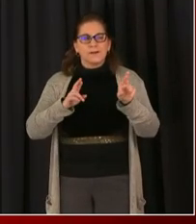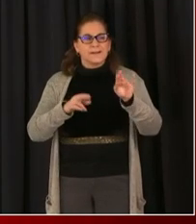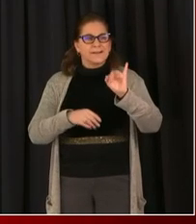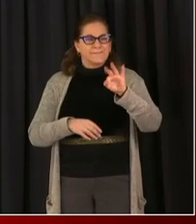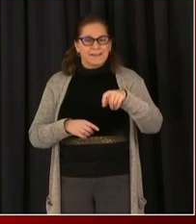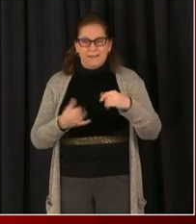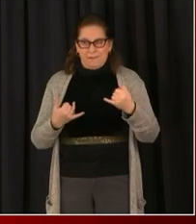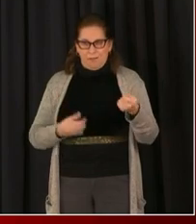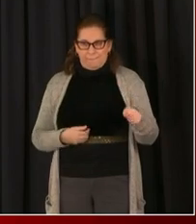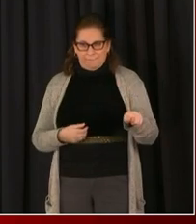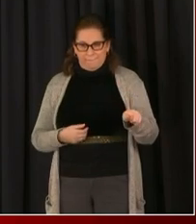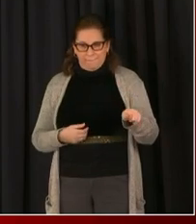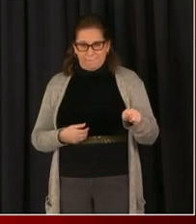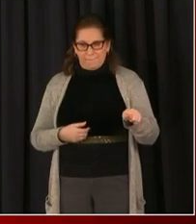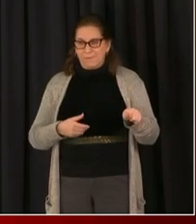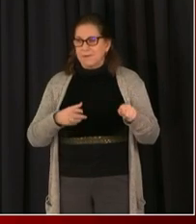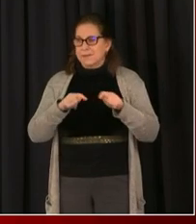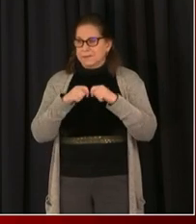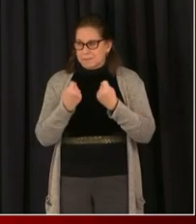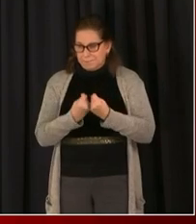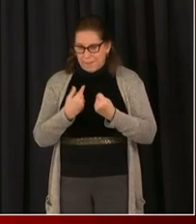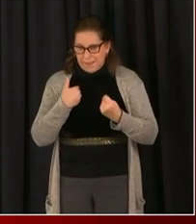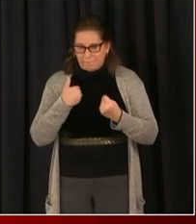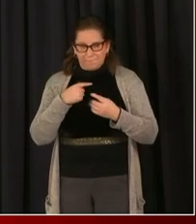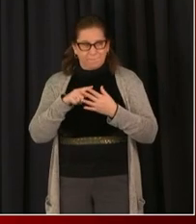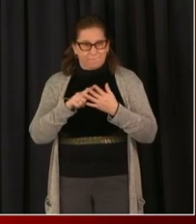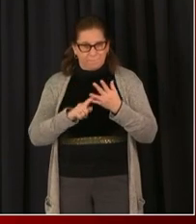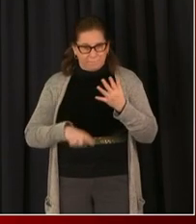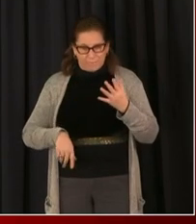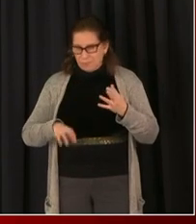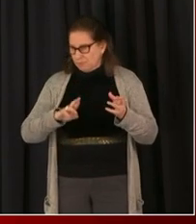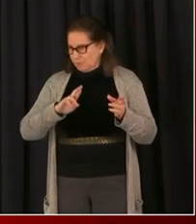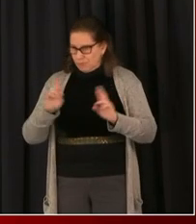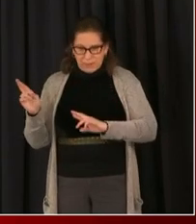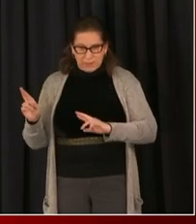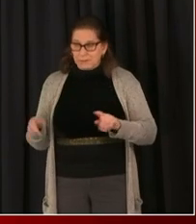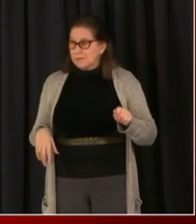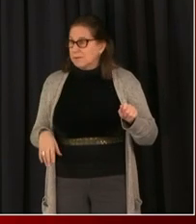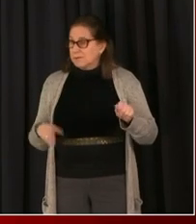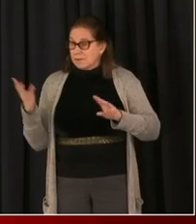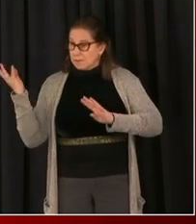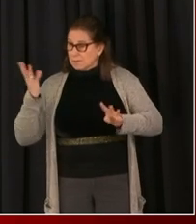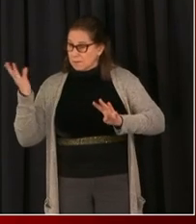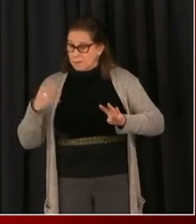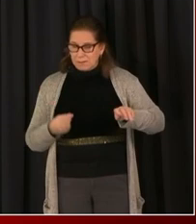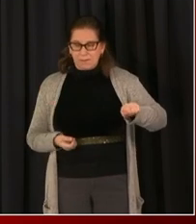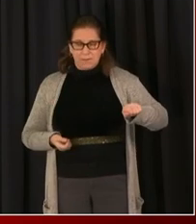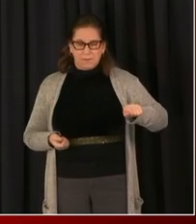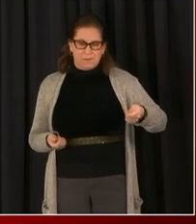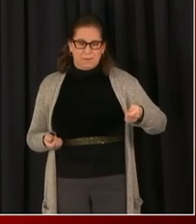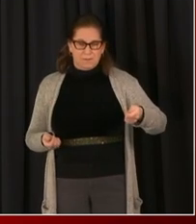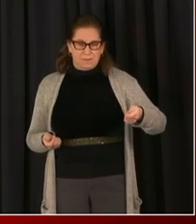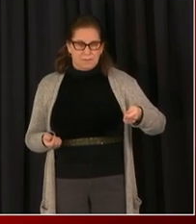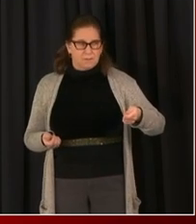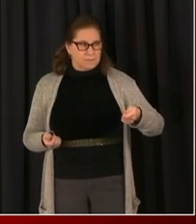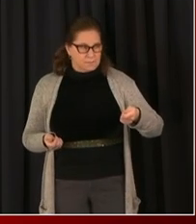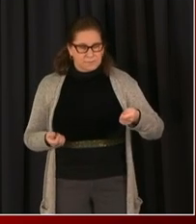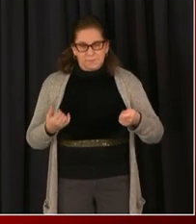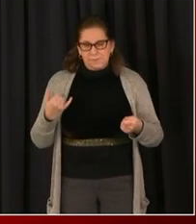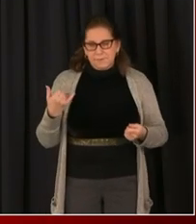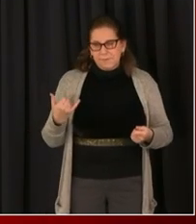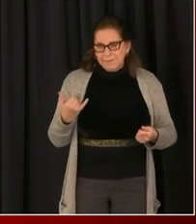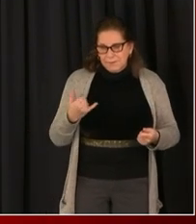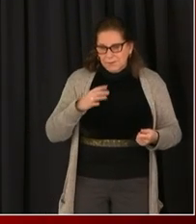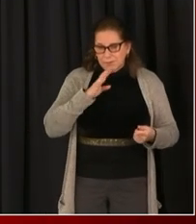That was the first question? The first question was With the about the stimulus. Yes. Yes, so in the HEROES